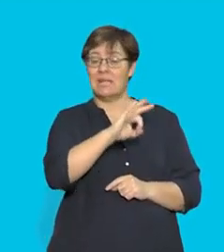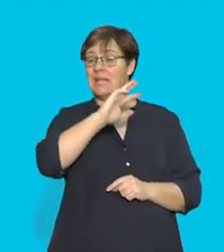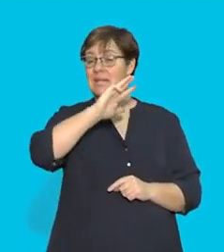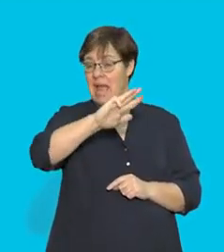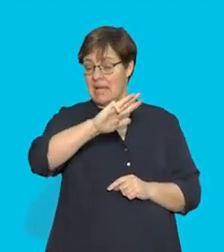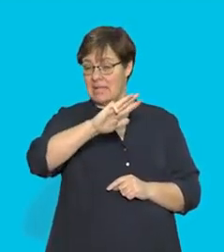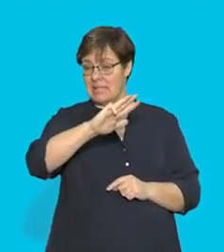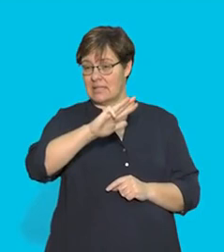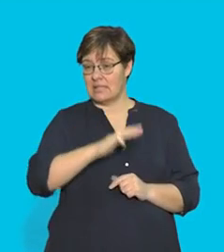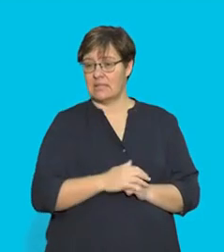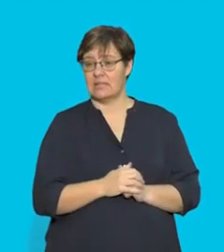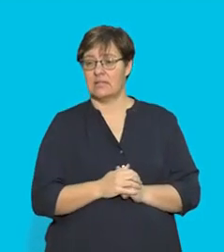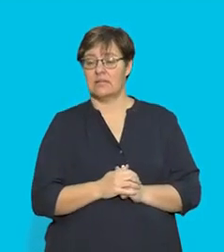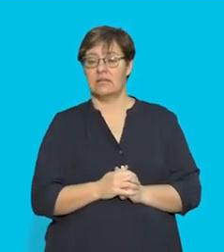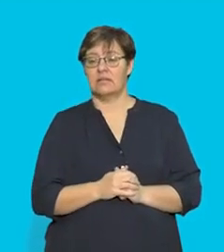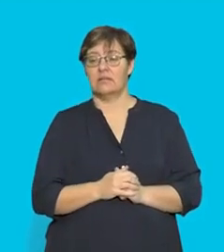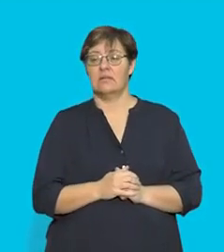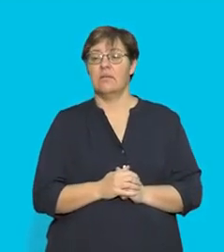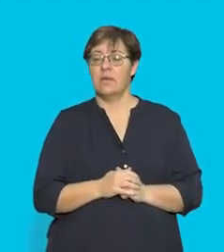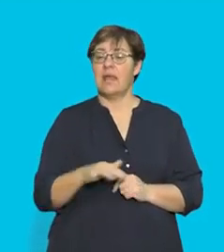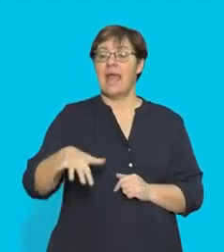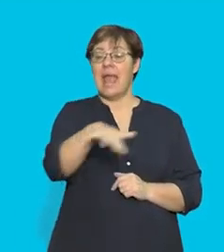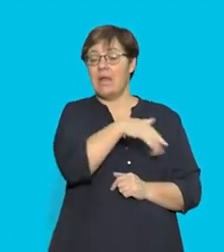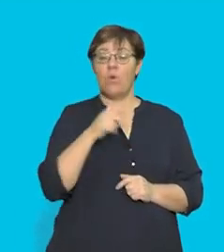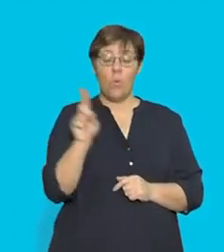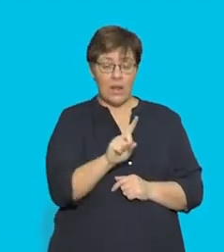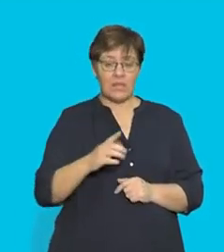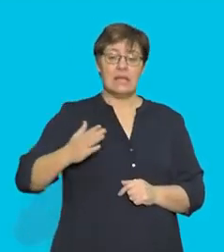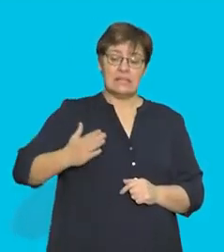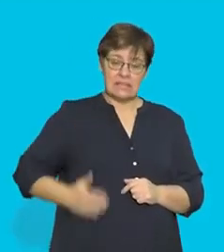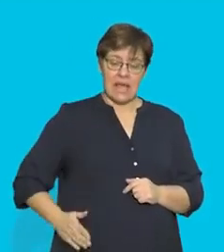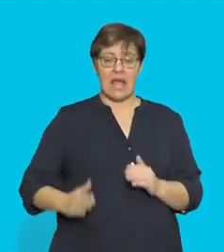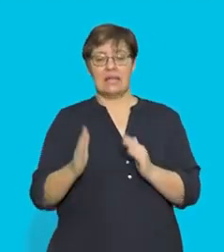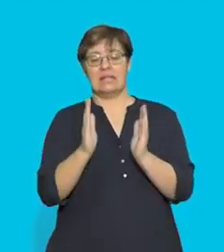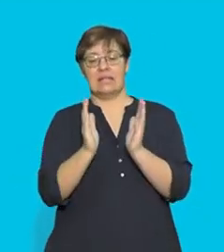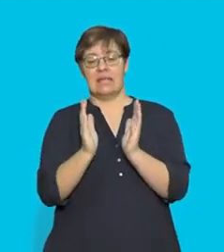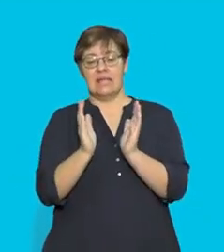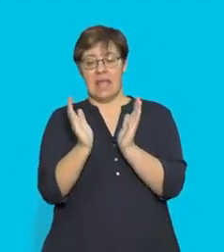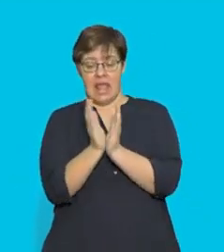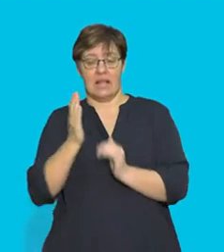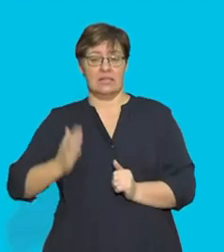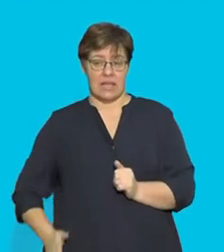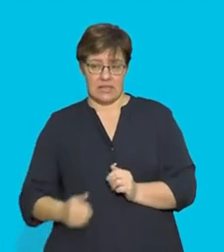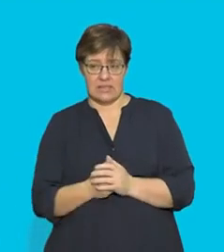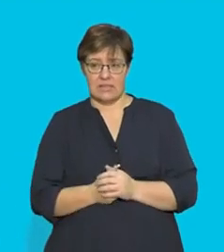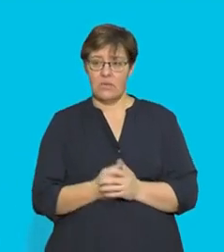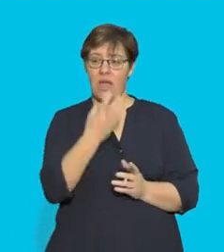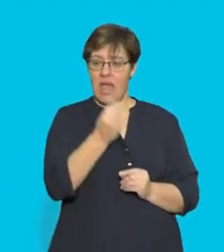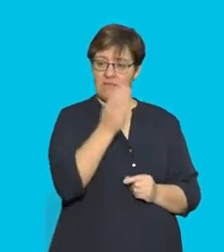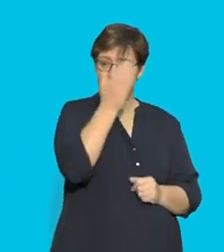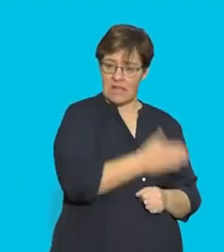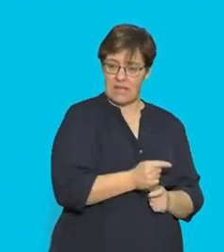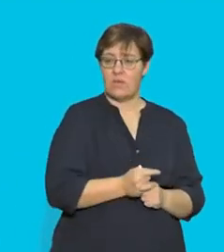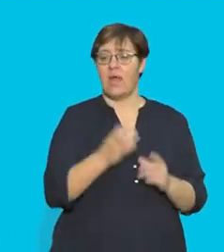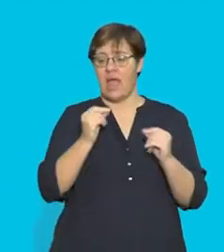339 degrees. And what do we need to calculate area? We need side, angle, side. So we've got this side, we've